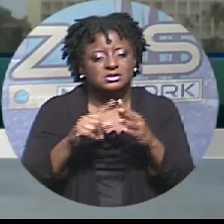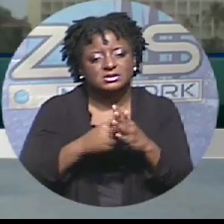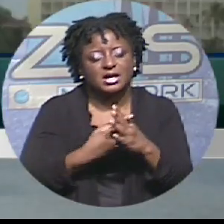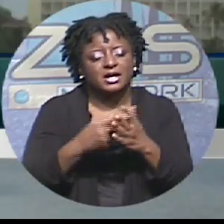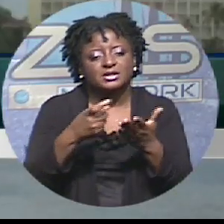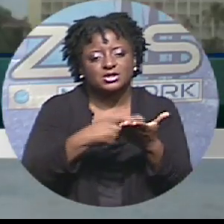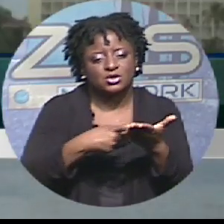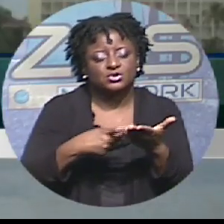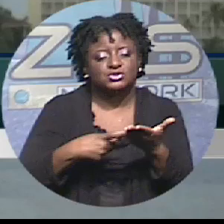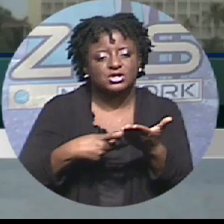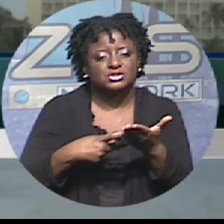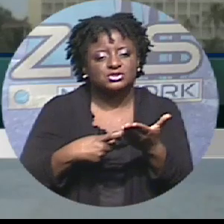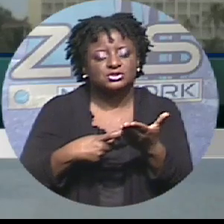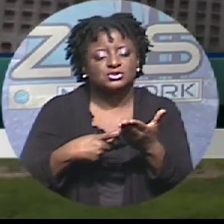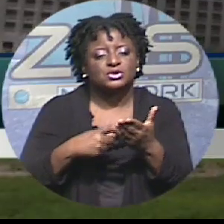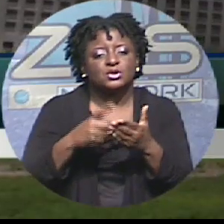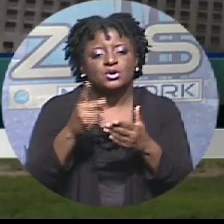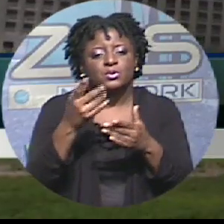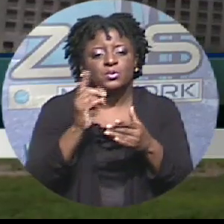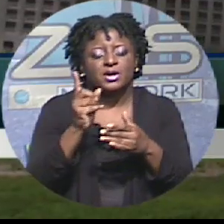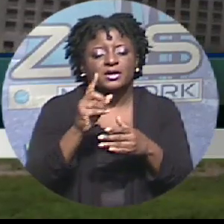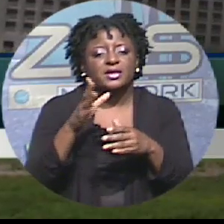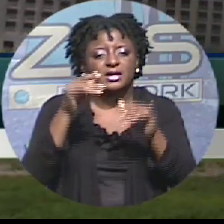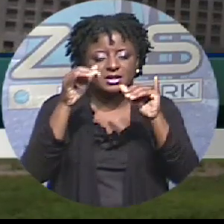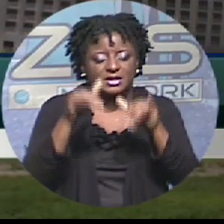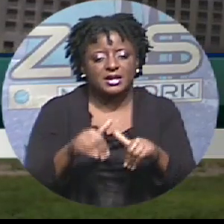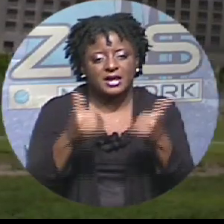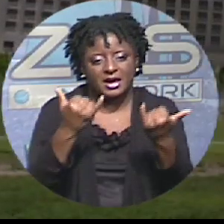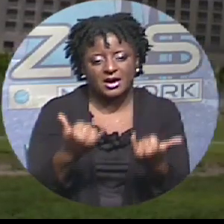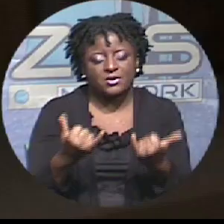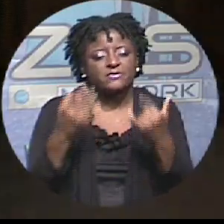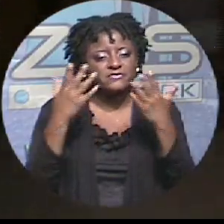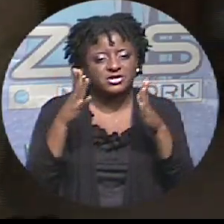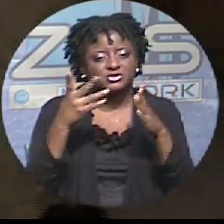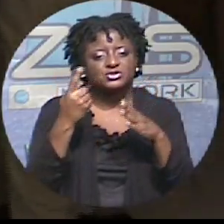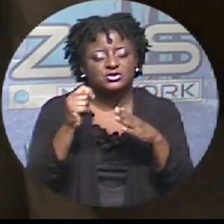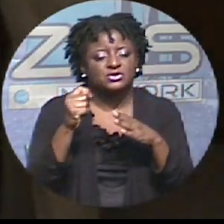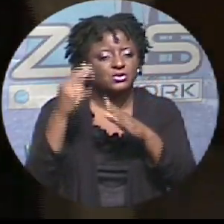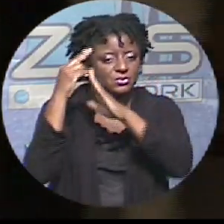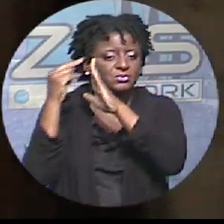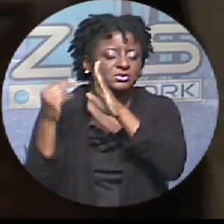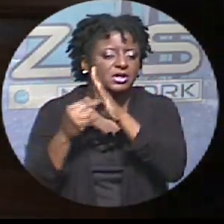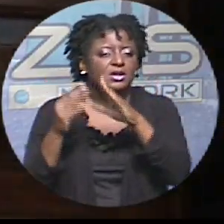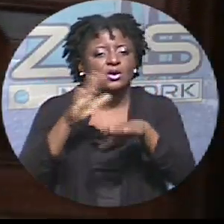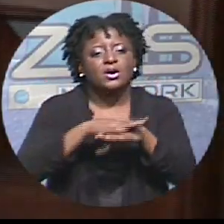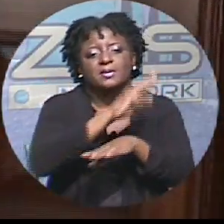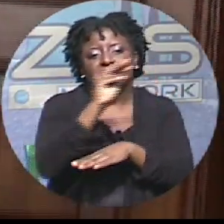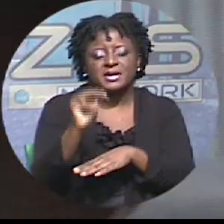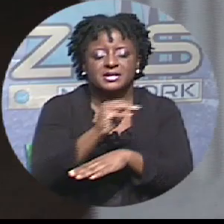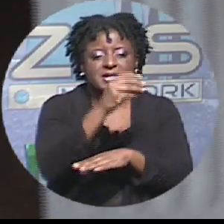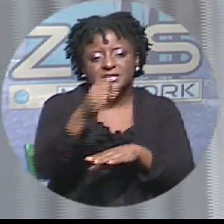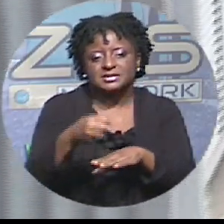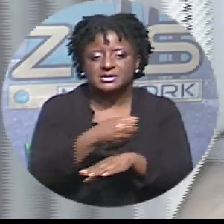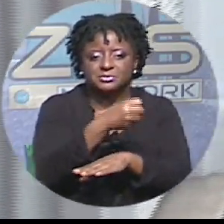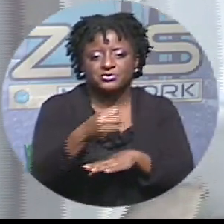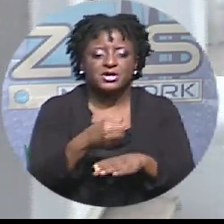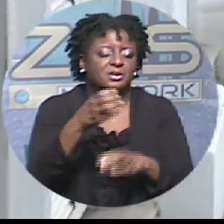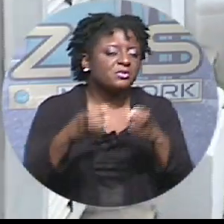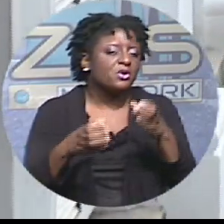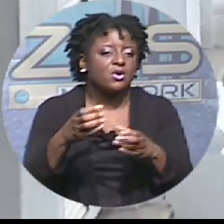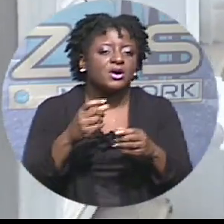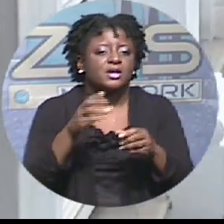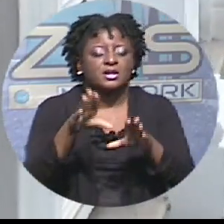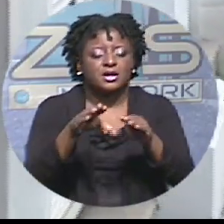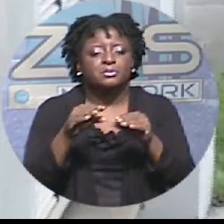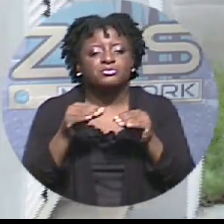place where progress can now be made to complete the multi-billion dollar wonder. On Monday, the Supreme Court approved the arrangements. But what's being